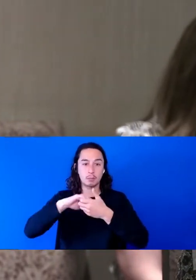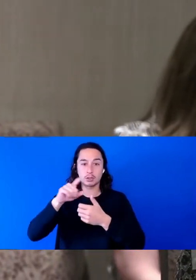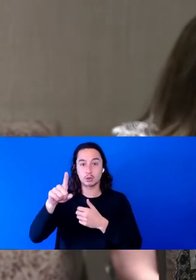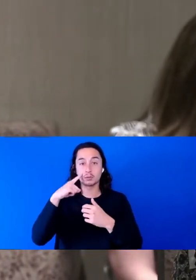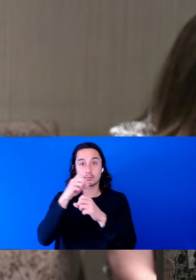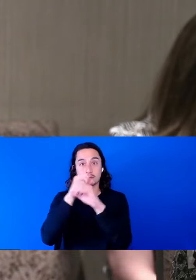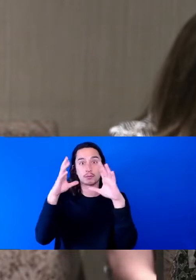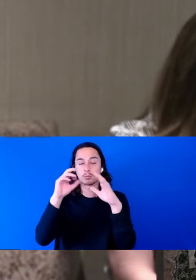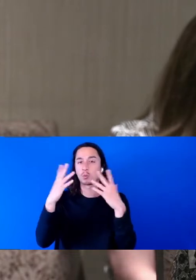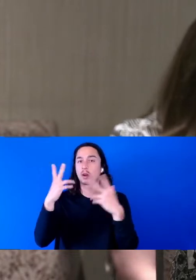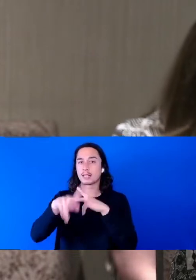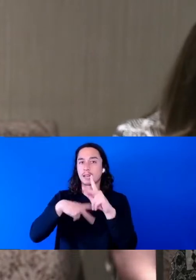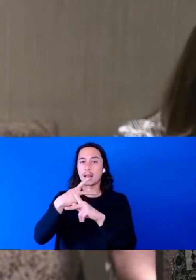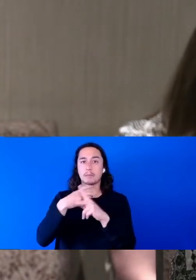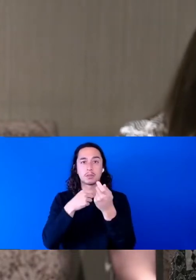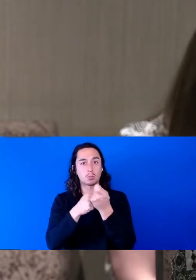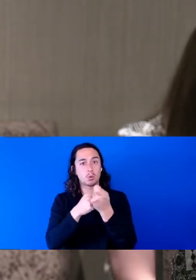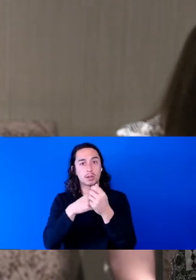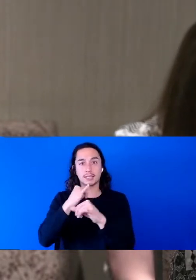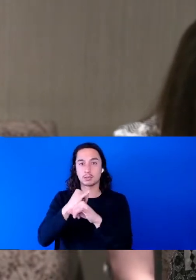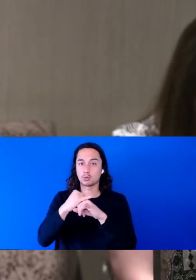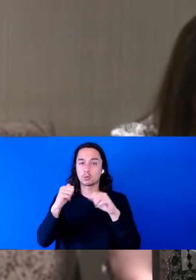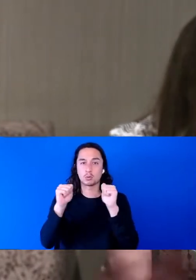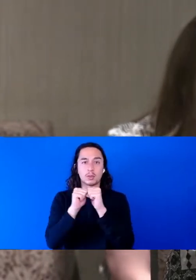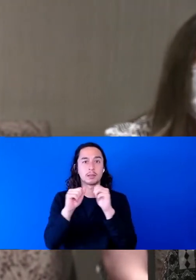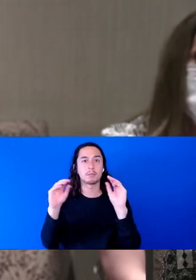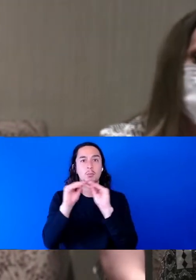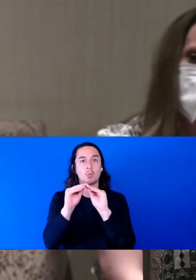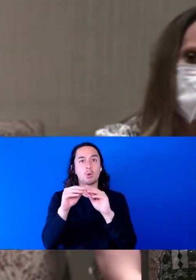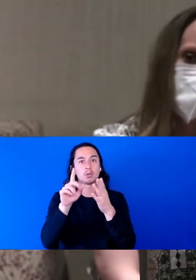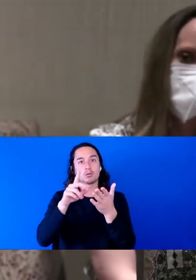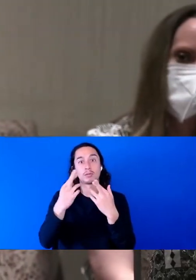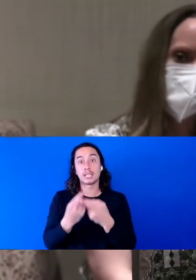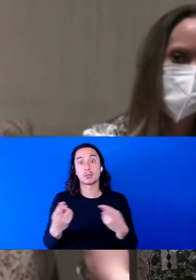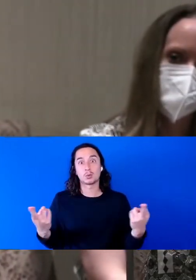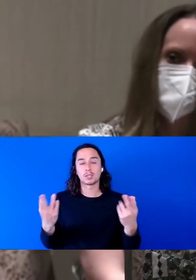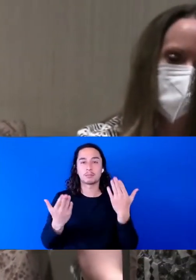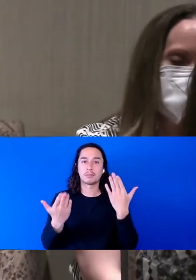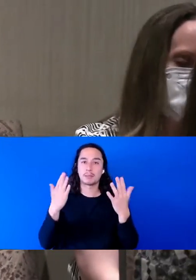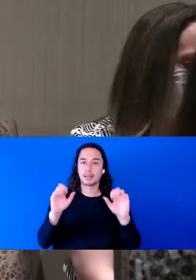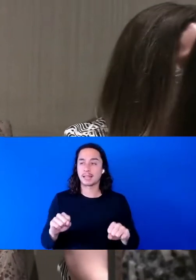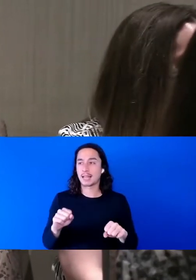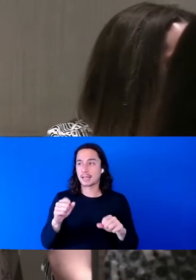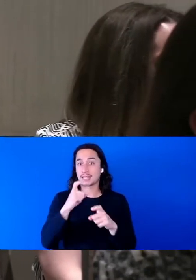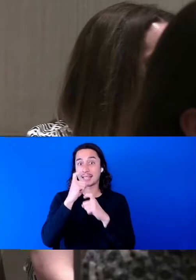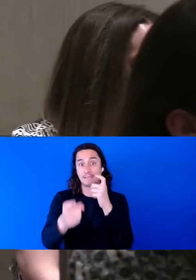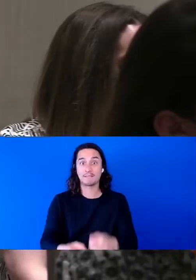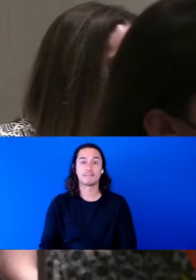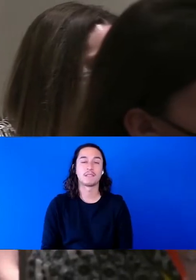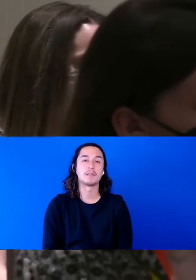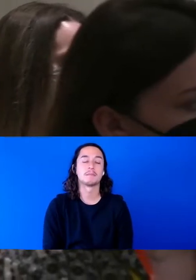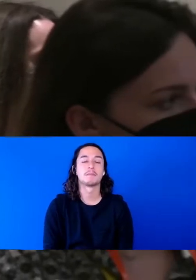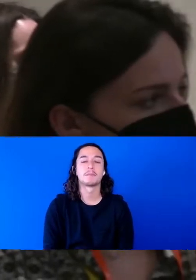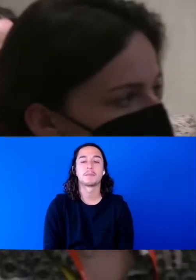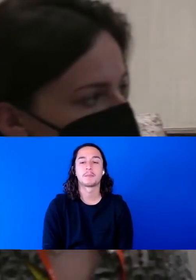support an institution with more resources might be able to give.